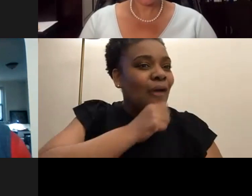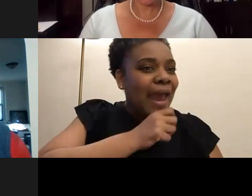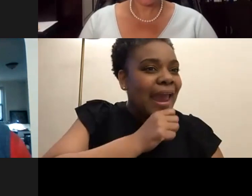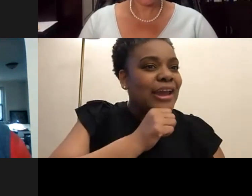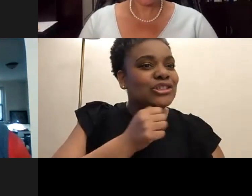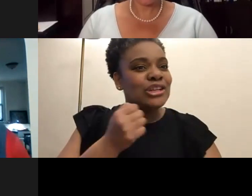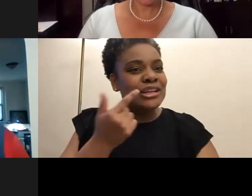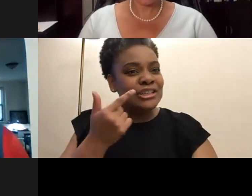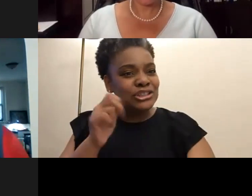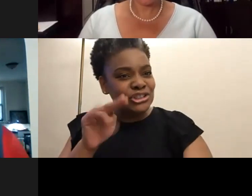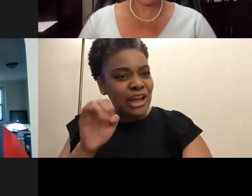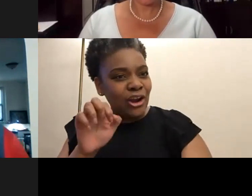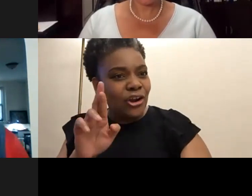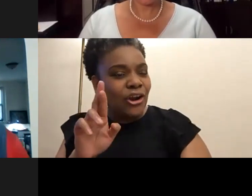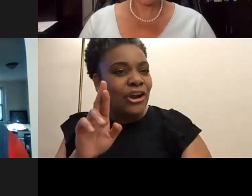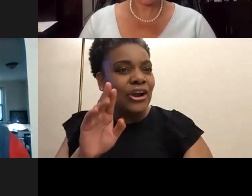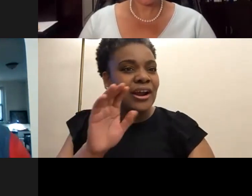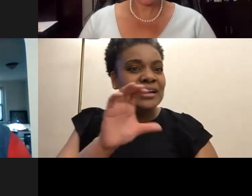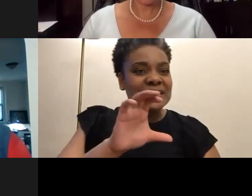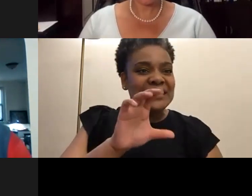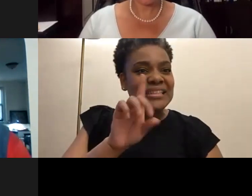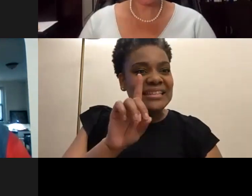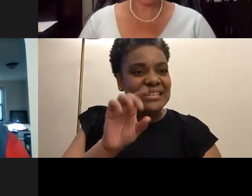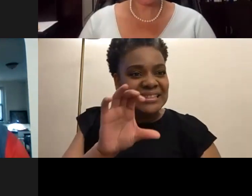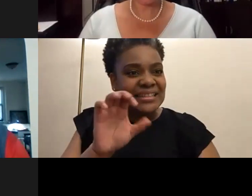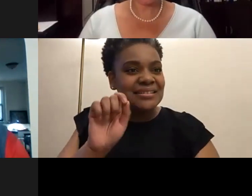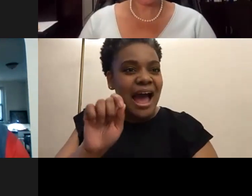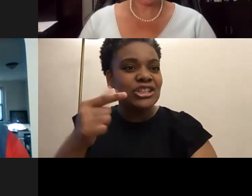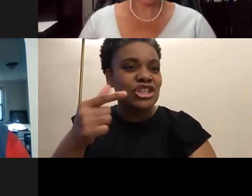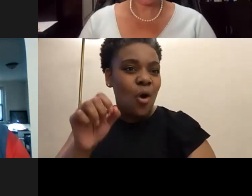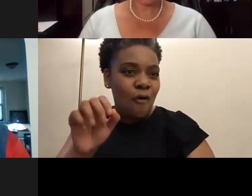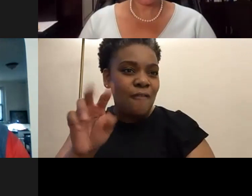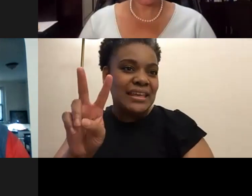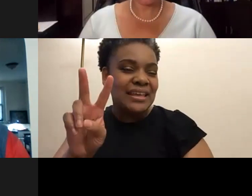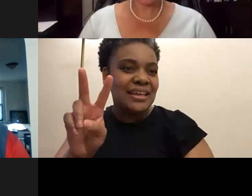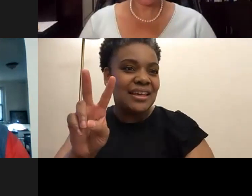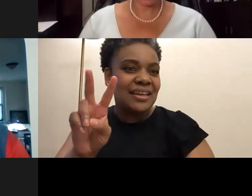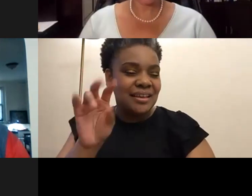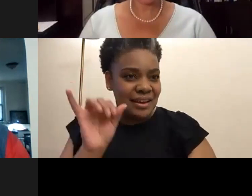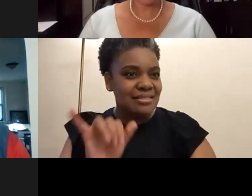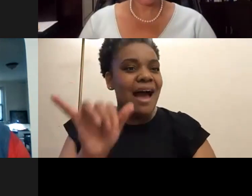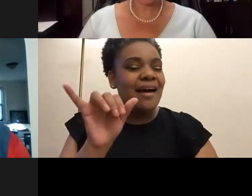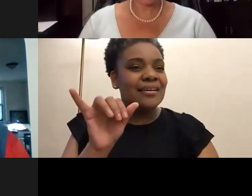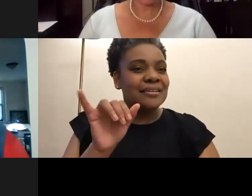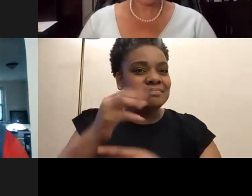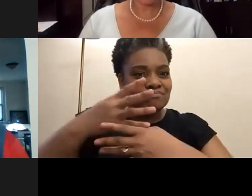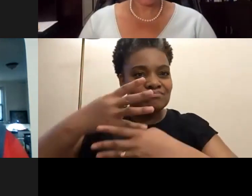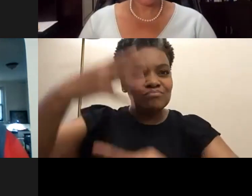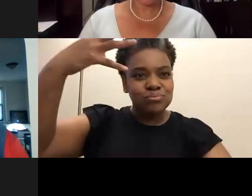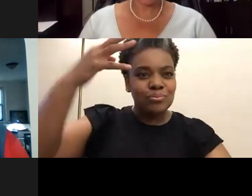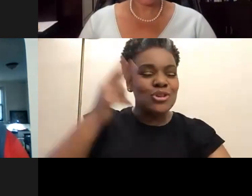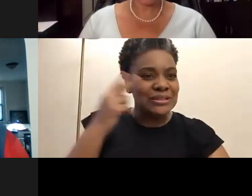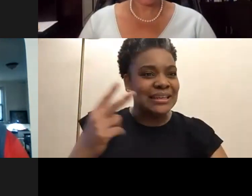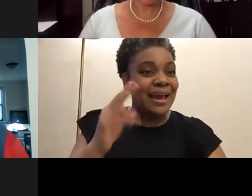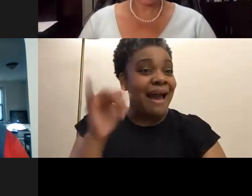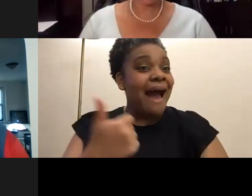very easy. Just go to cdc.gov and then just said, where can I get vaccinated, like Dr. Clayborne did? Because that's what I actually did,